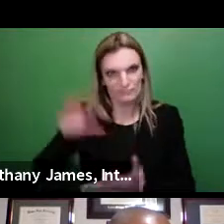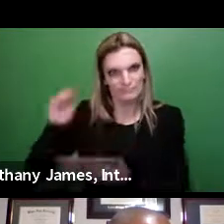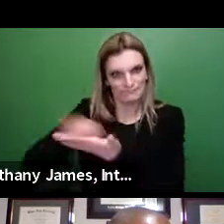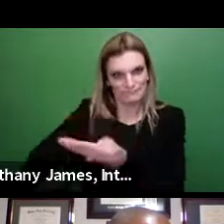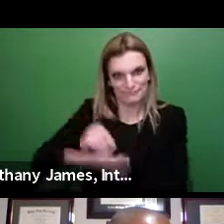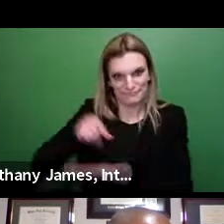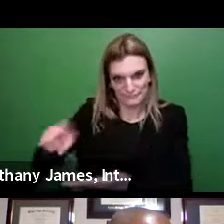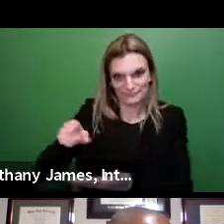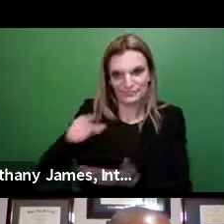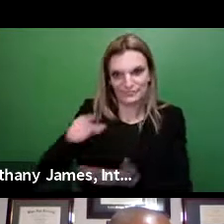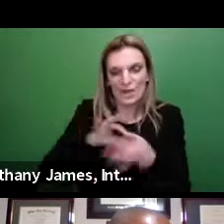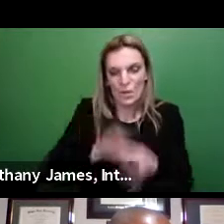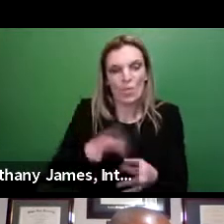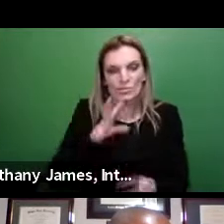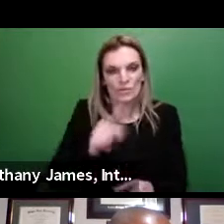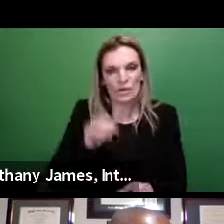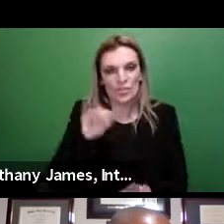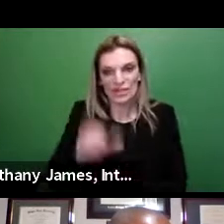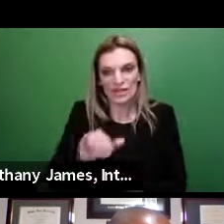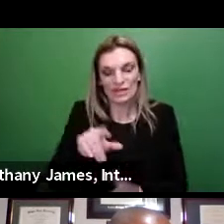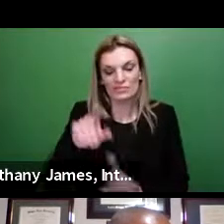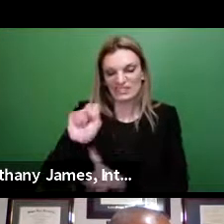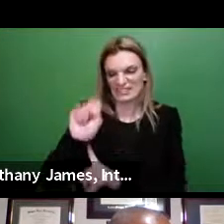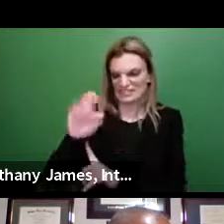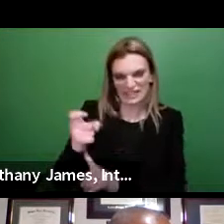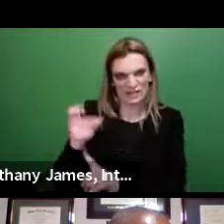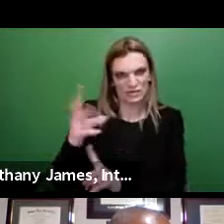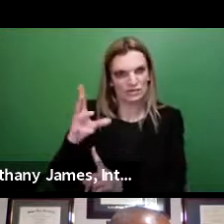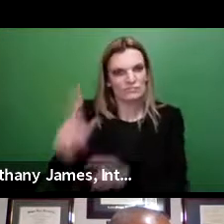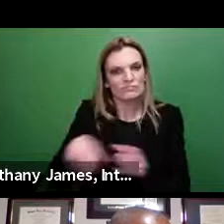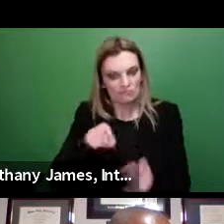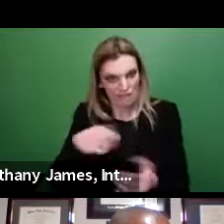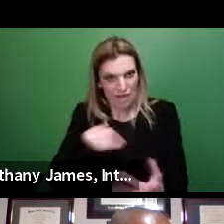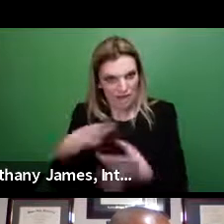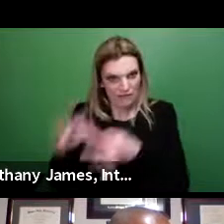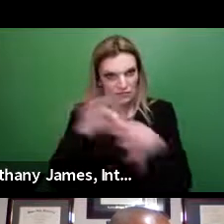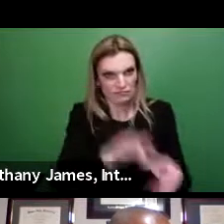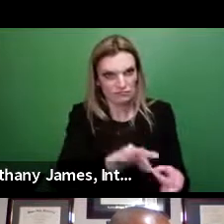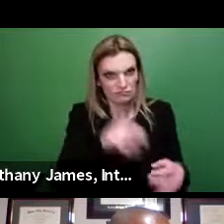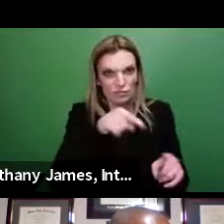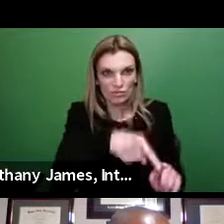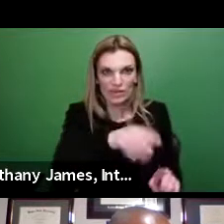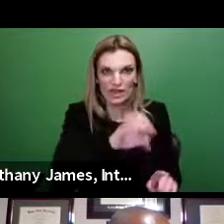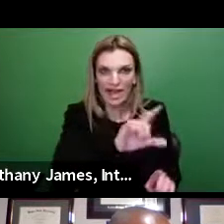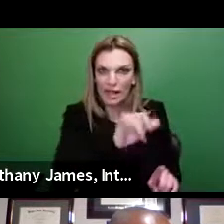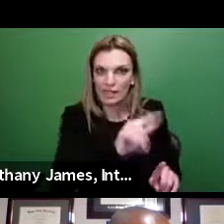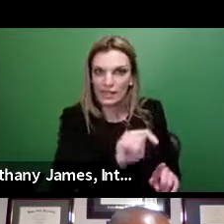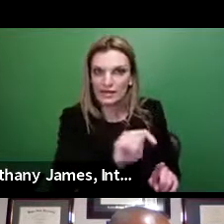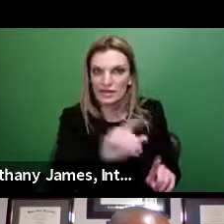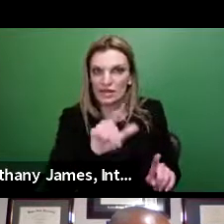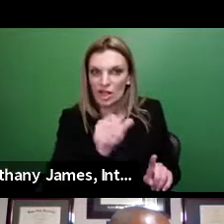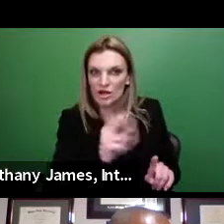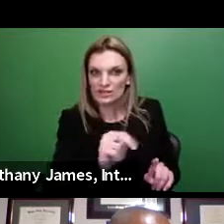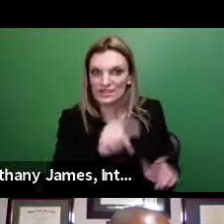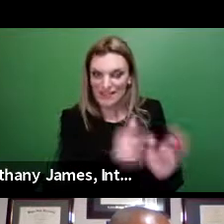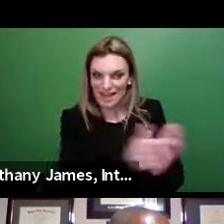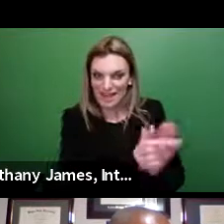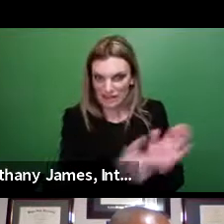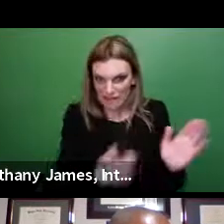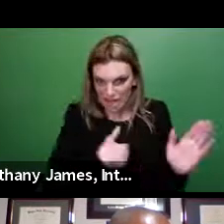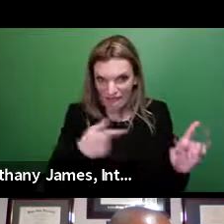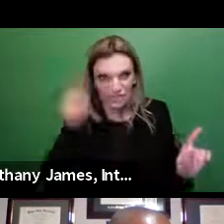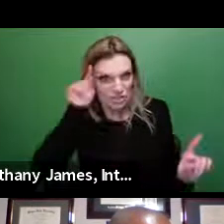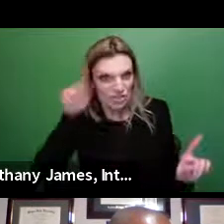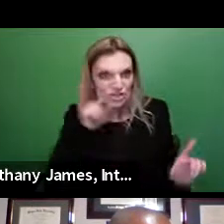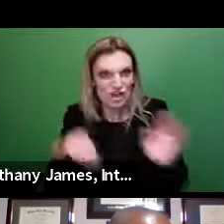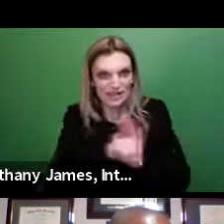you know, involving whether or not sex as defined under the Elliott Larson Civil Rights Act did include sexual orientation and gender identity. The